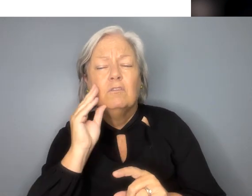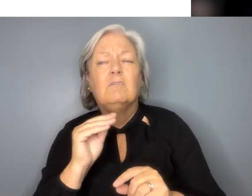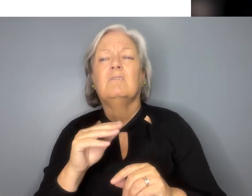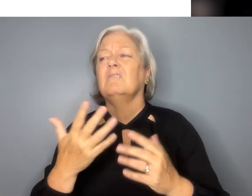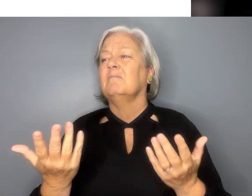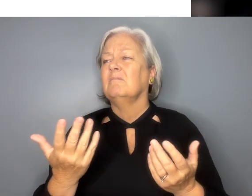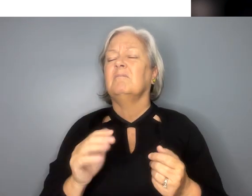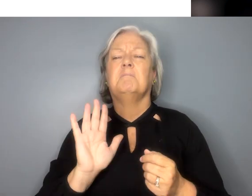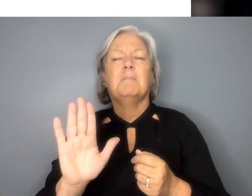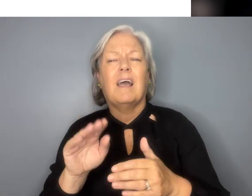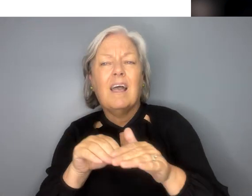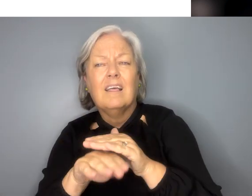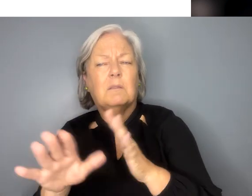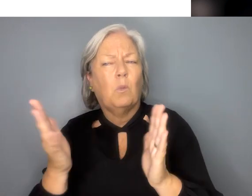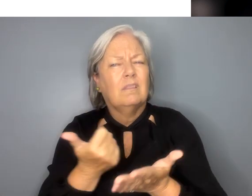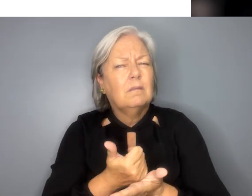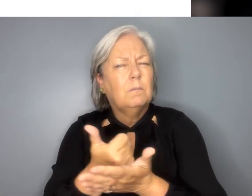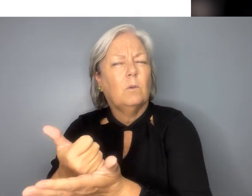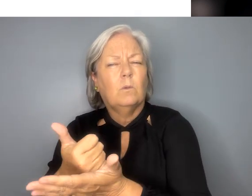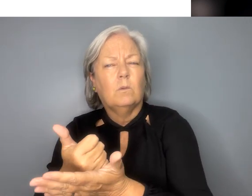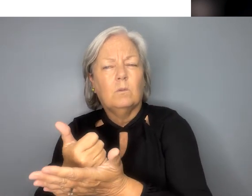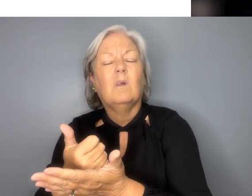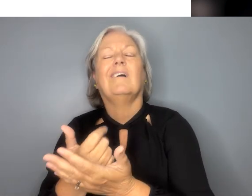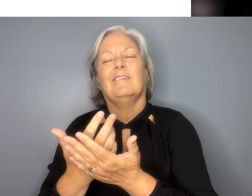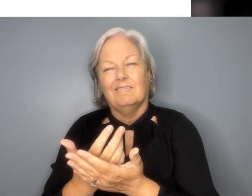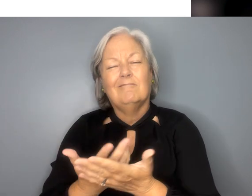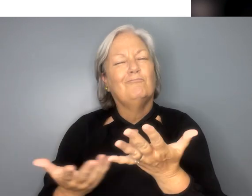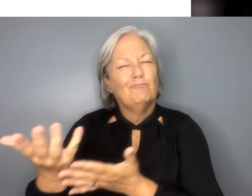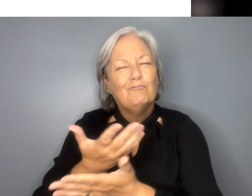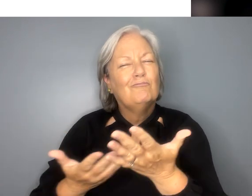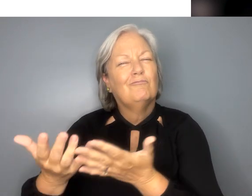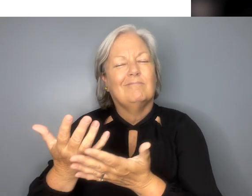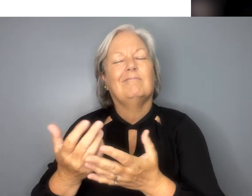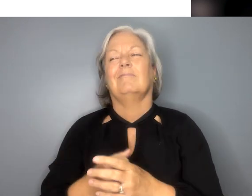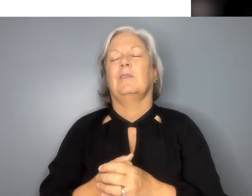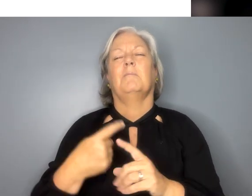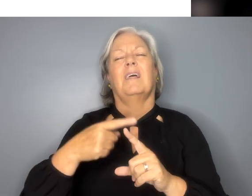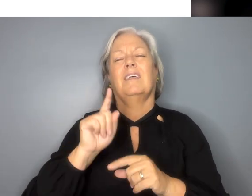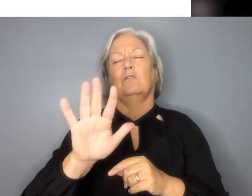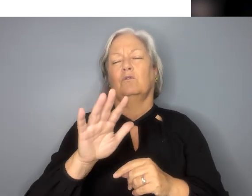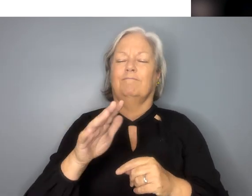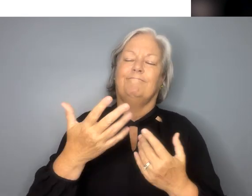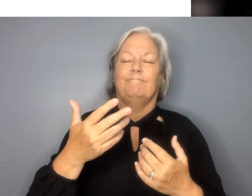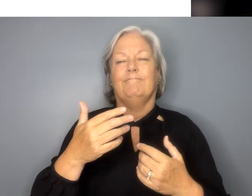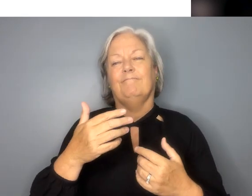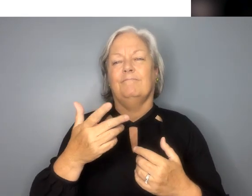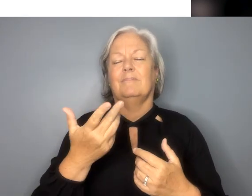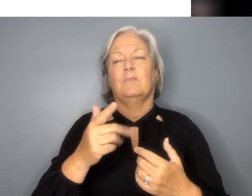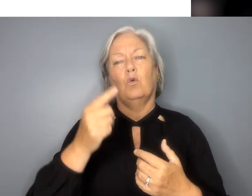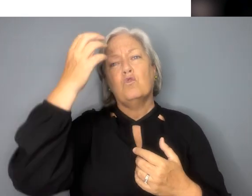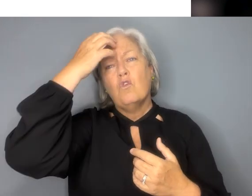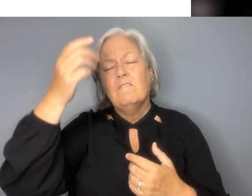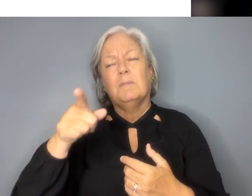experience, especially when seeking and accessing disability supports, and situating that conversation in the historical context of social services being